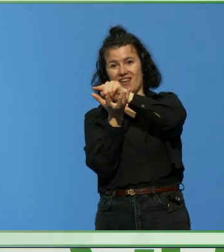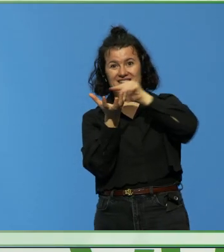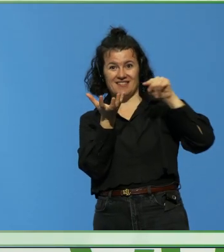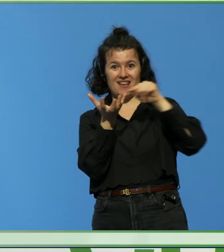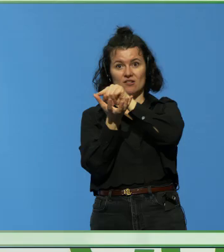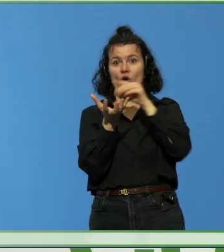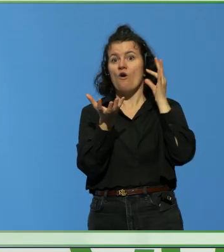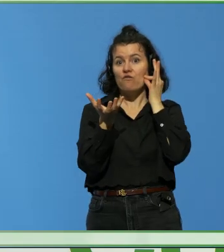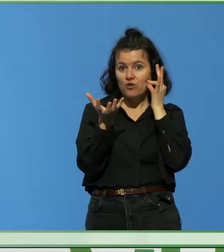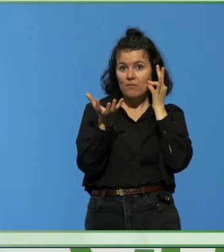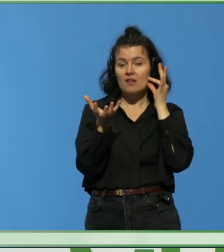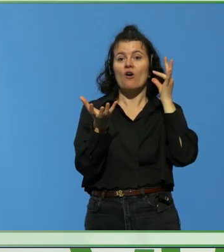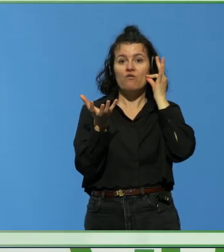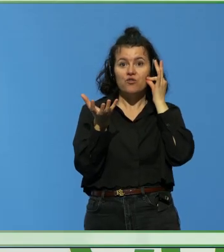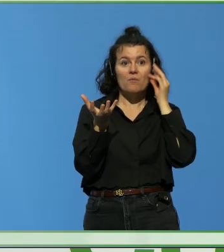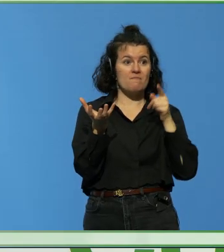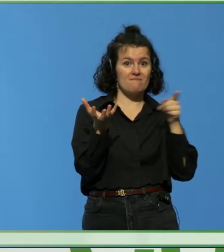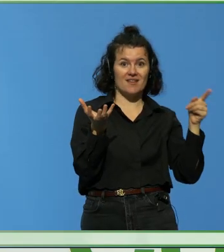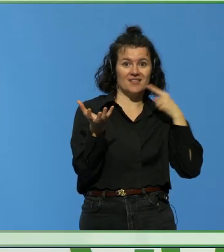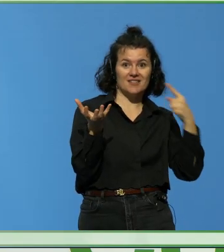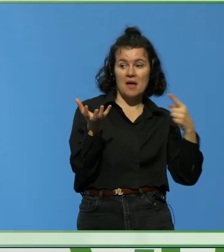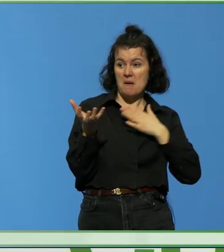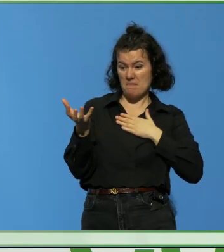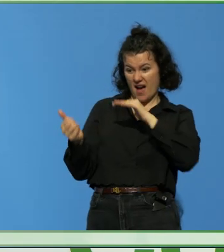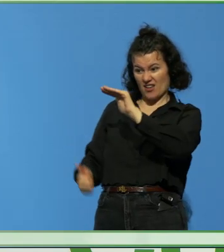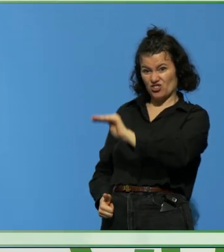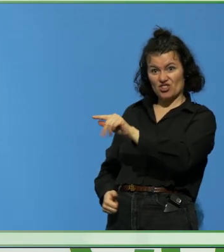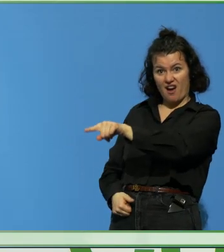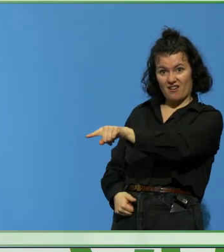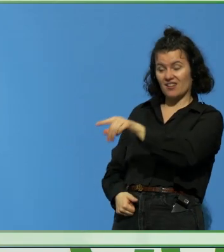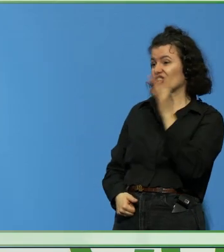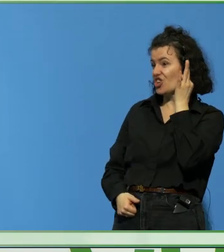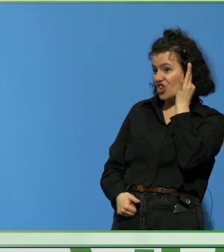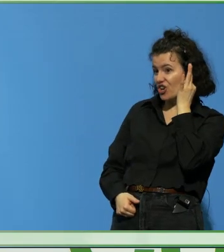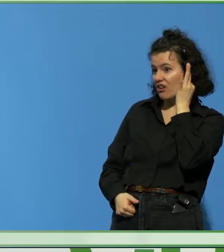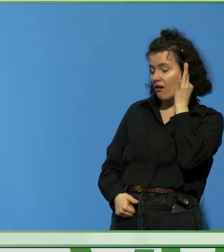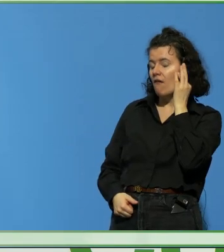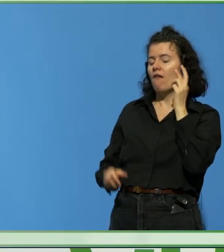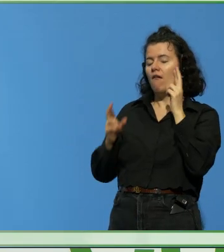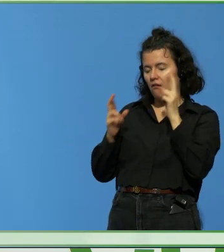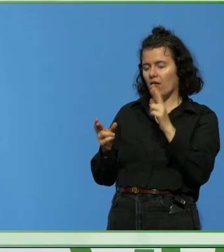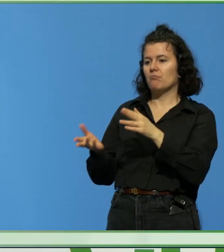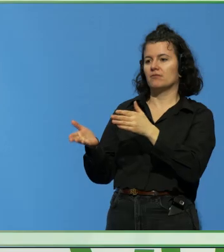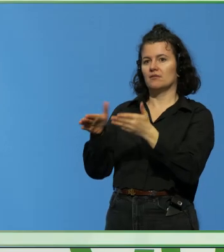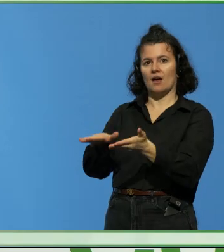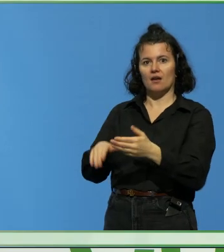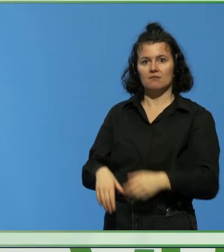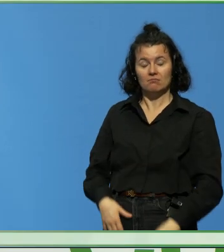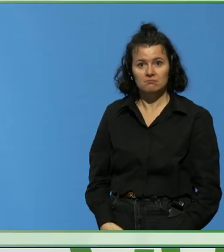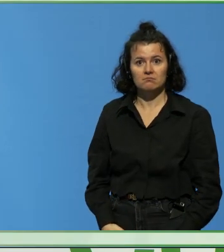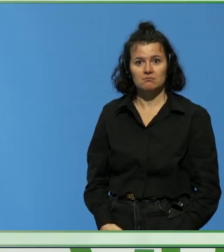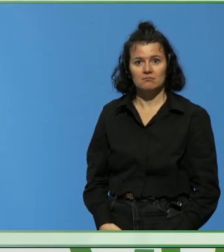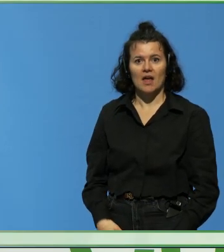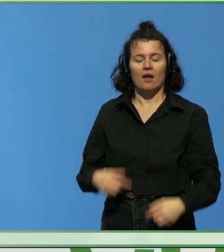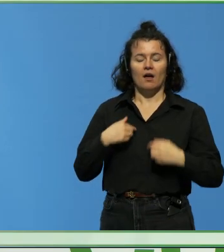we die, because there is no support system available. If they are facing the gender-based violence or the